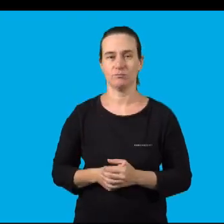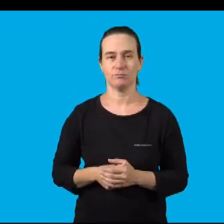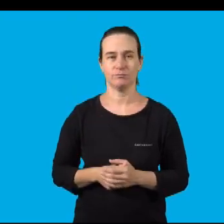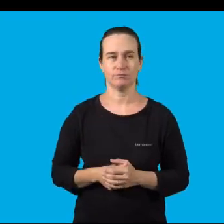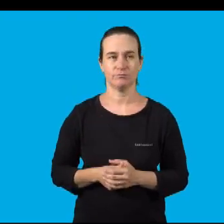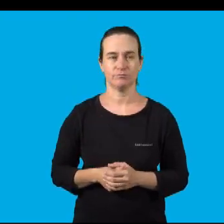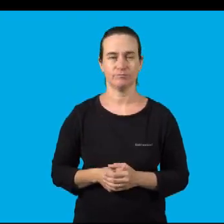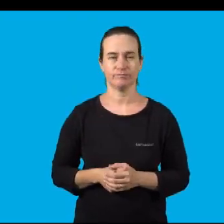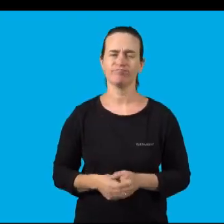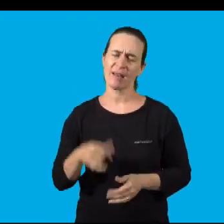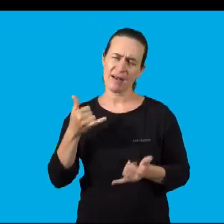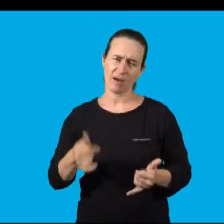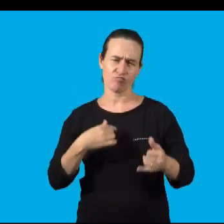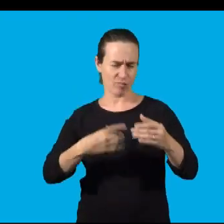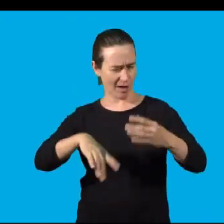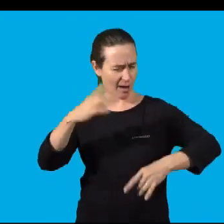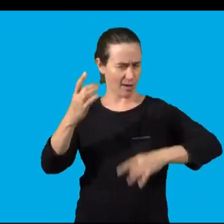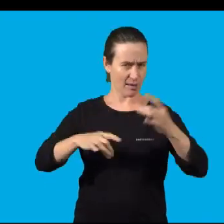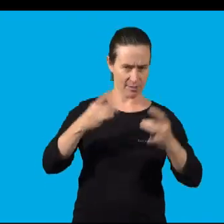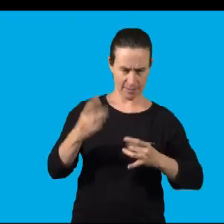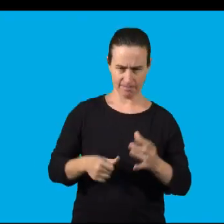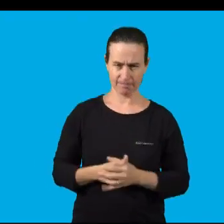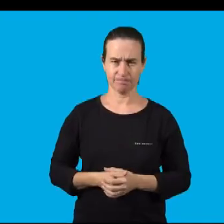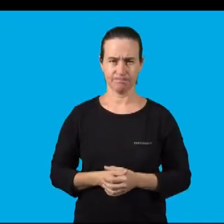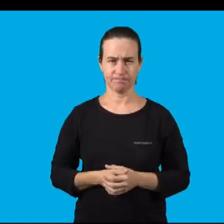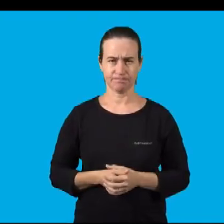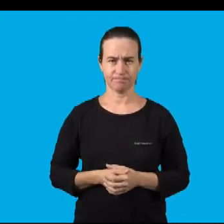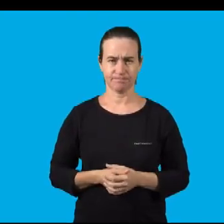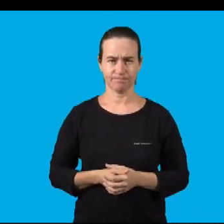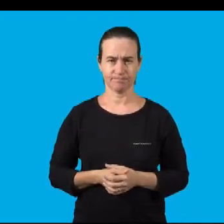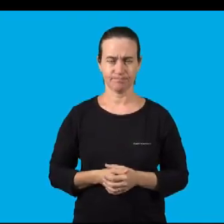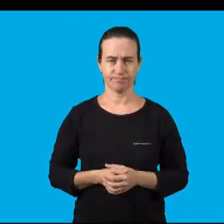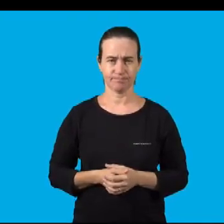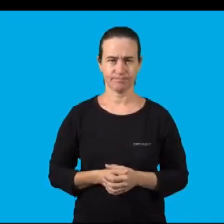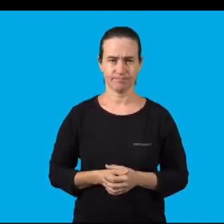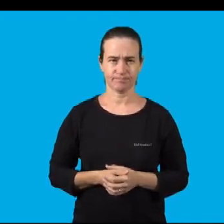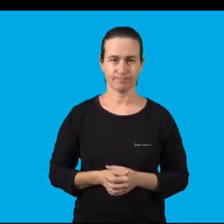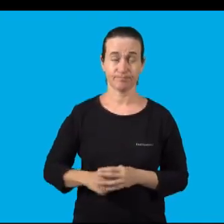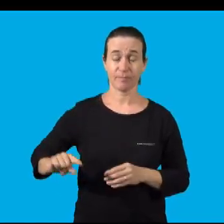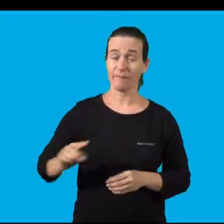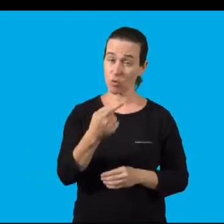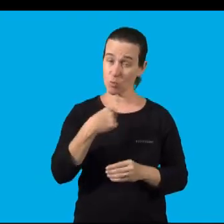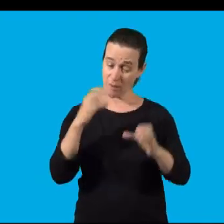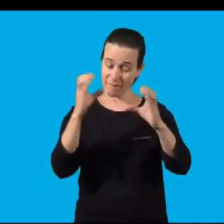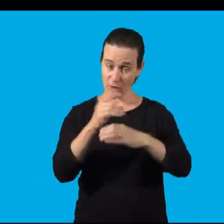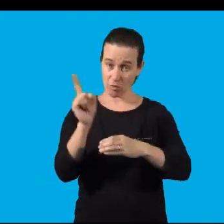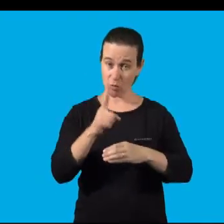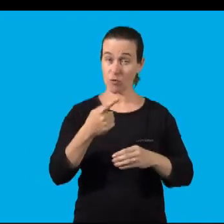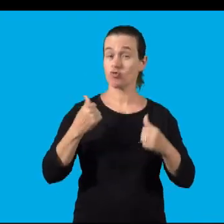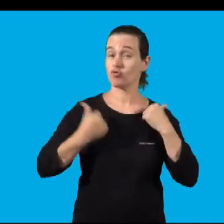Now, let's analyze some of these texts on a basic level. First, we'll be looking at